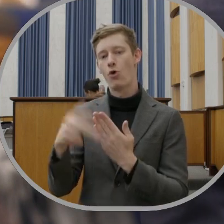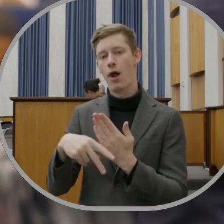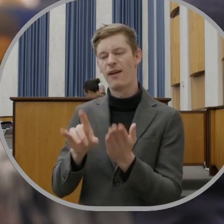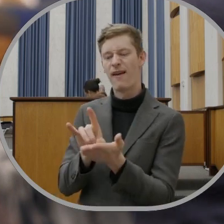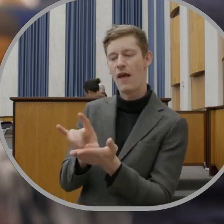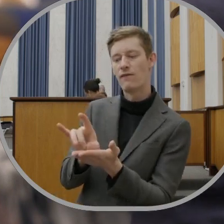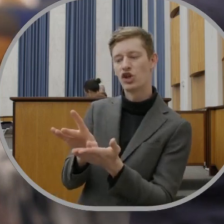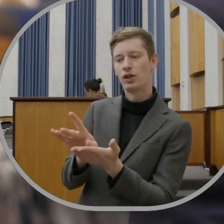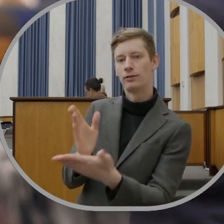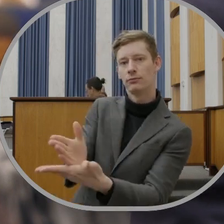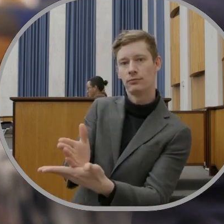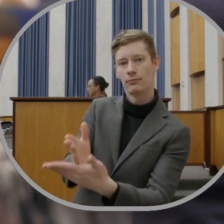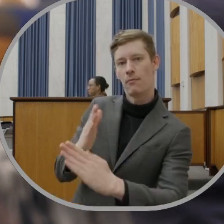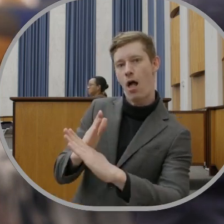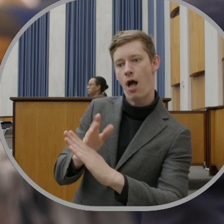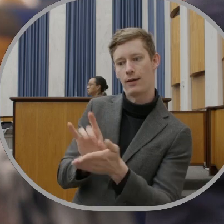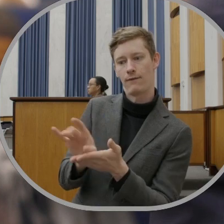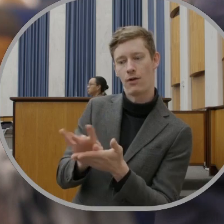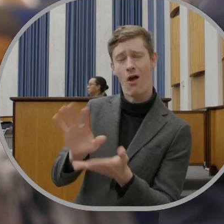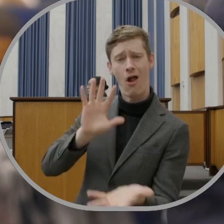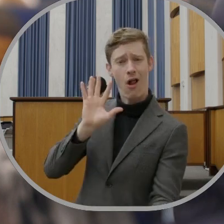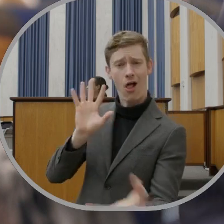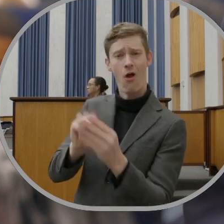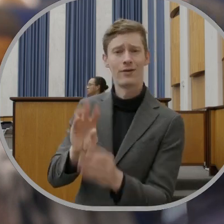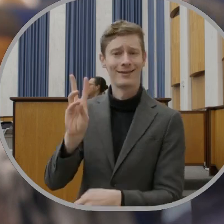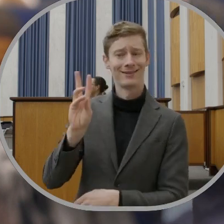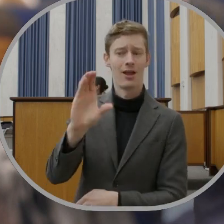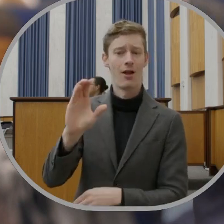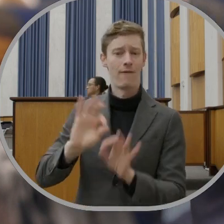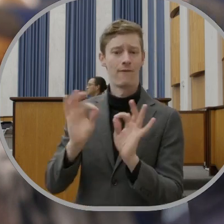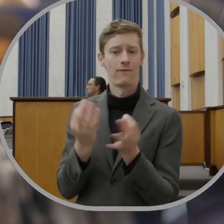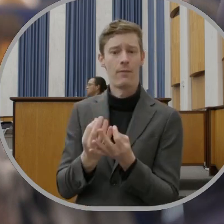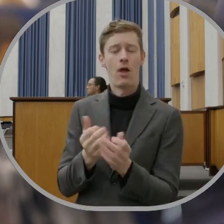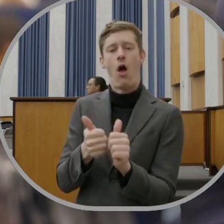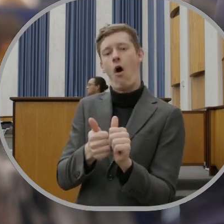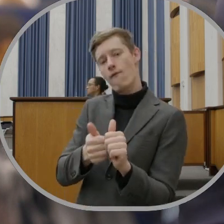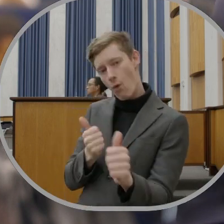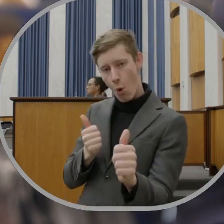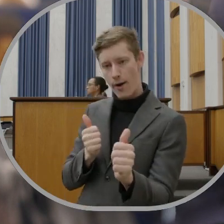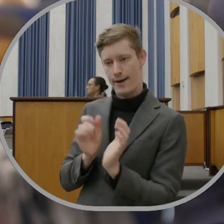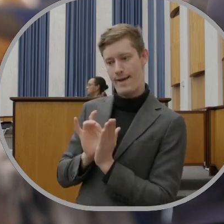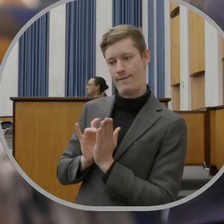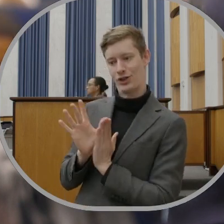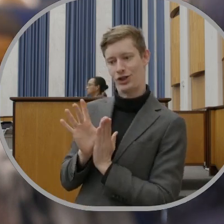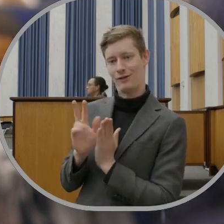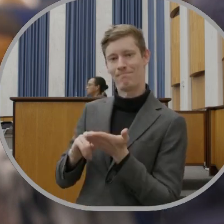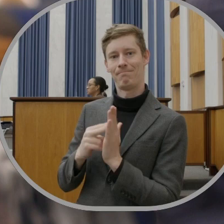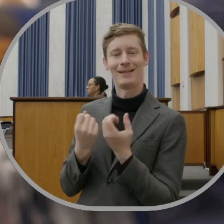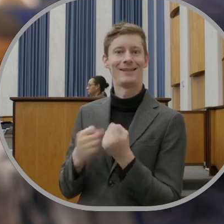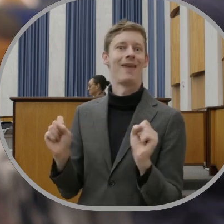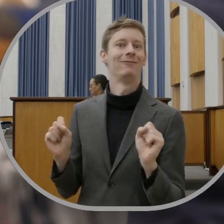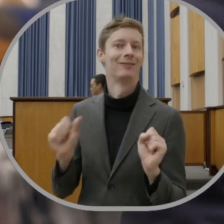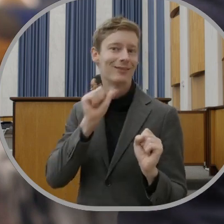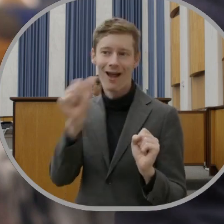helped more than 1,600 families avoid and escape eviction. But we can always